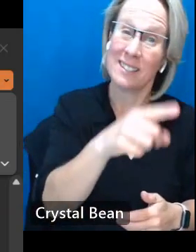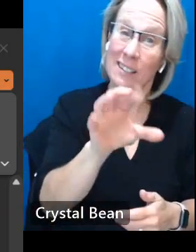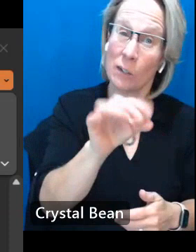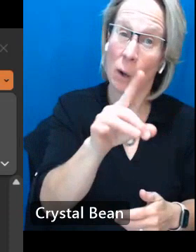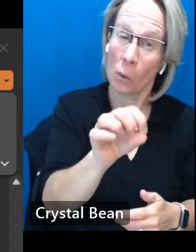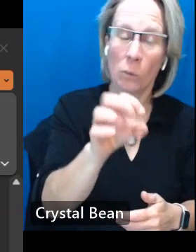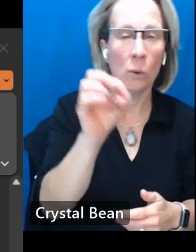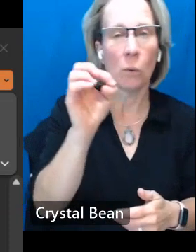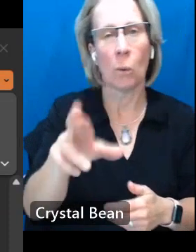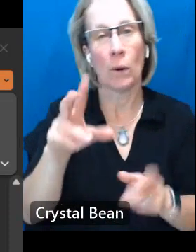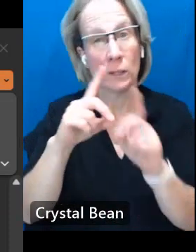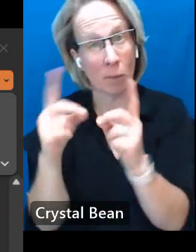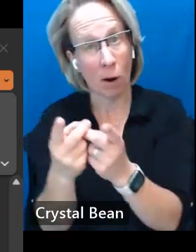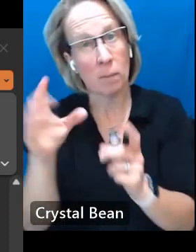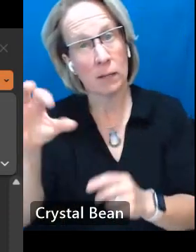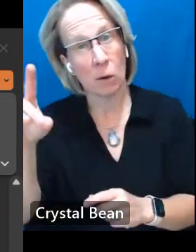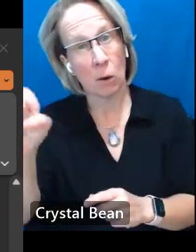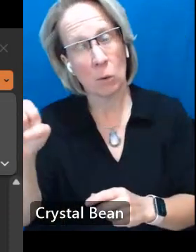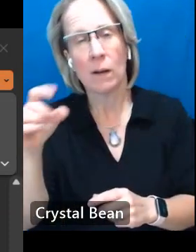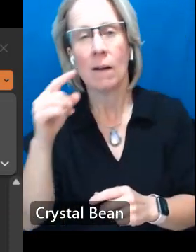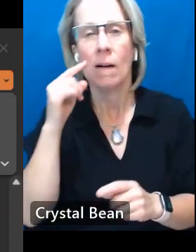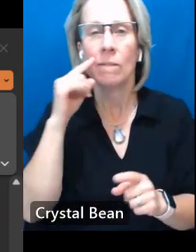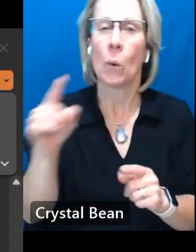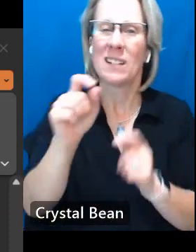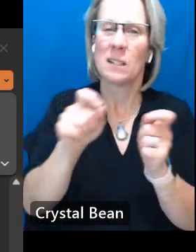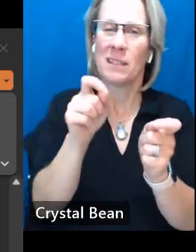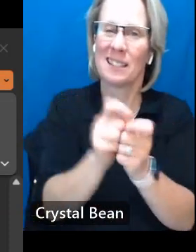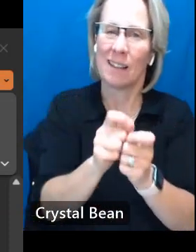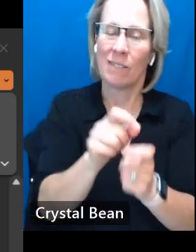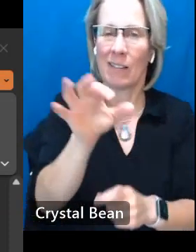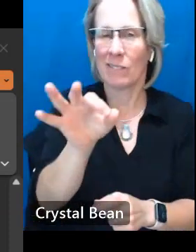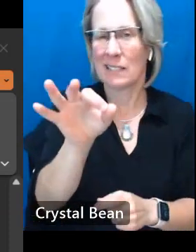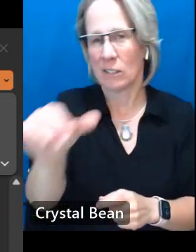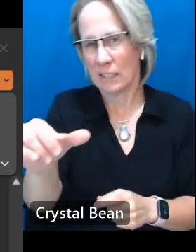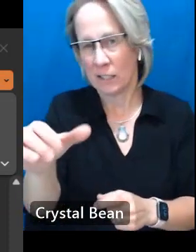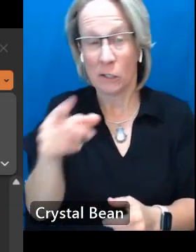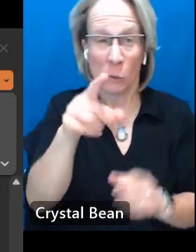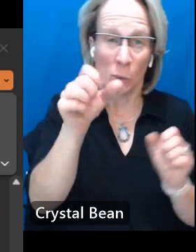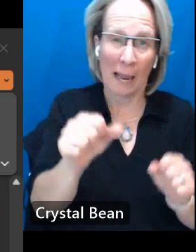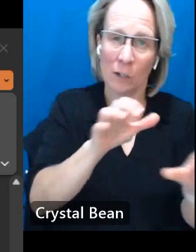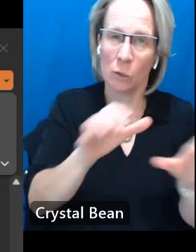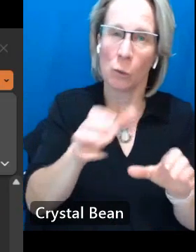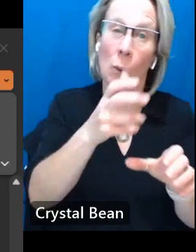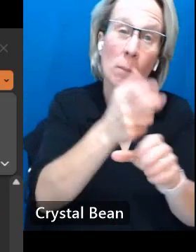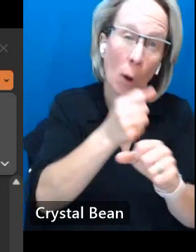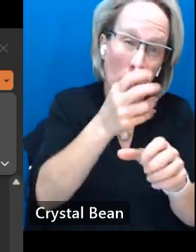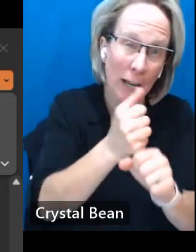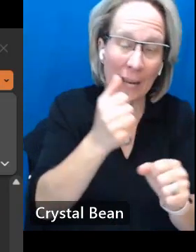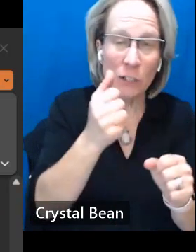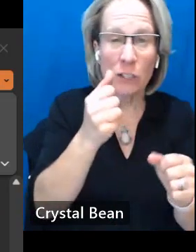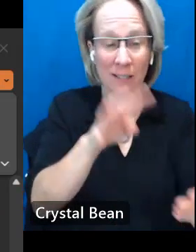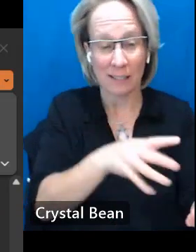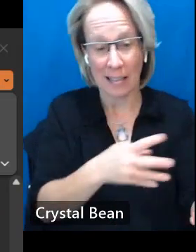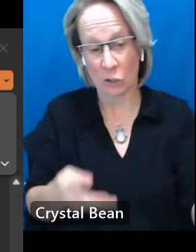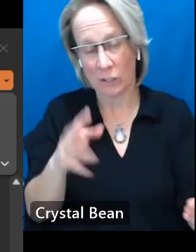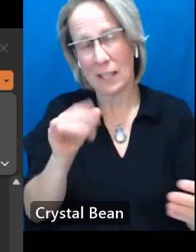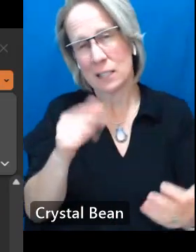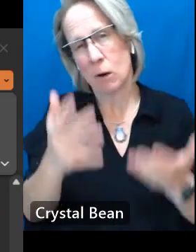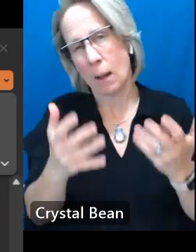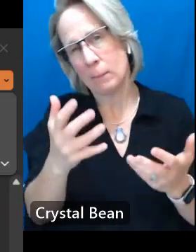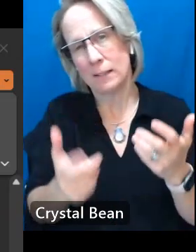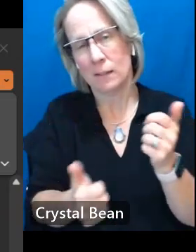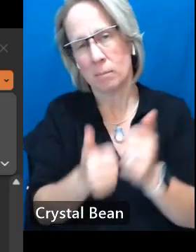certain number of fiscal years in the selected ledger group, right? So you could do the appropriation ledger, that's probably the most useful, or revenue, or if you want to get